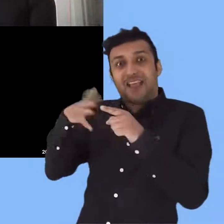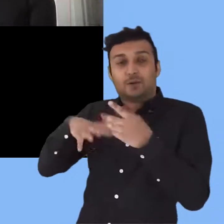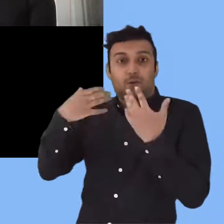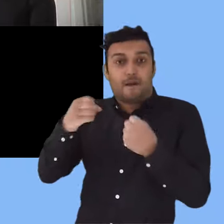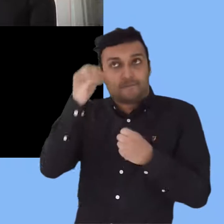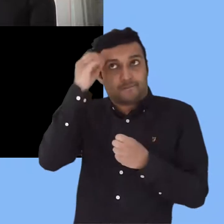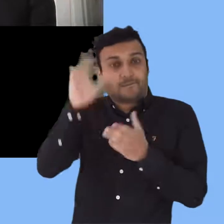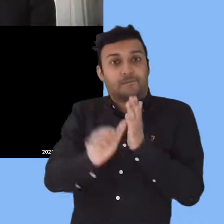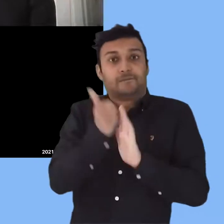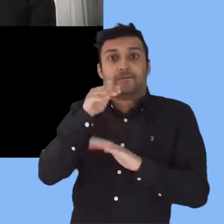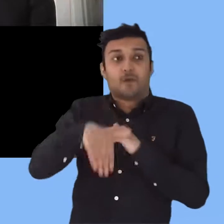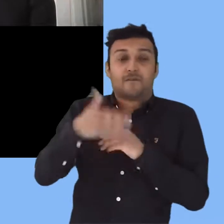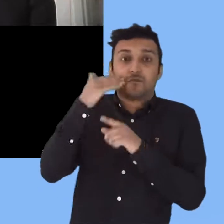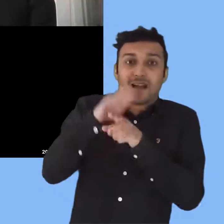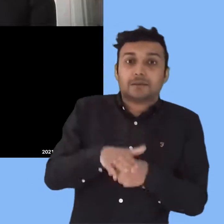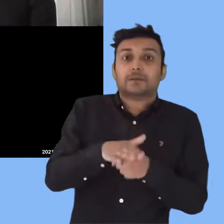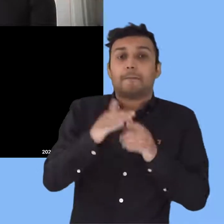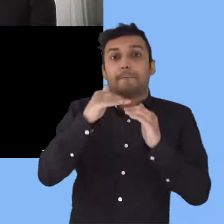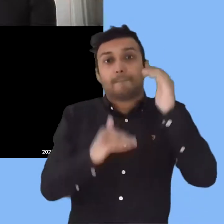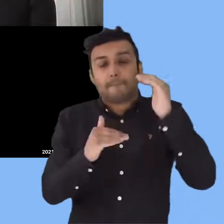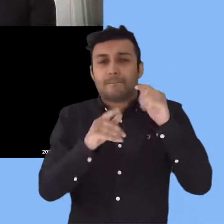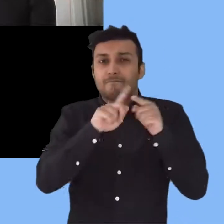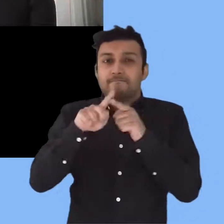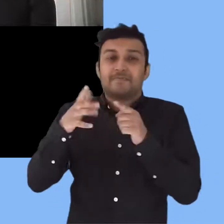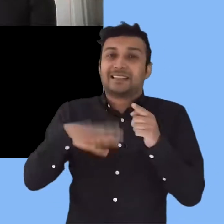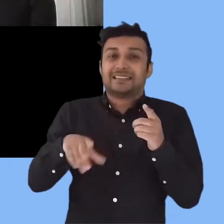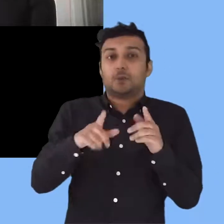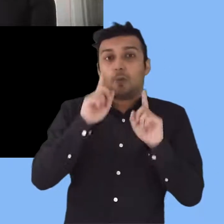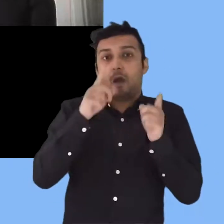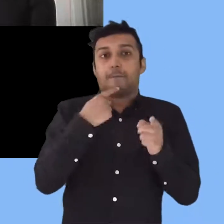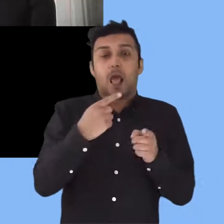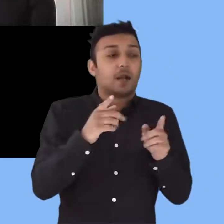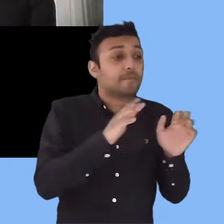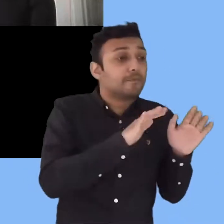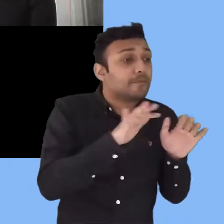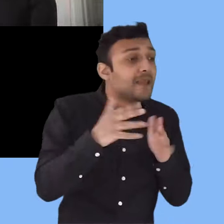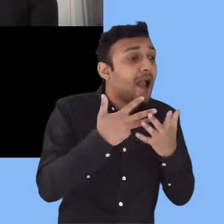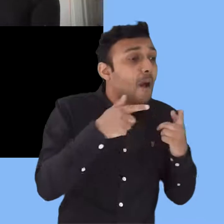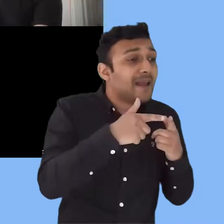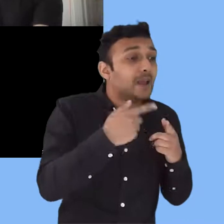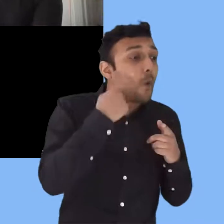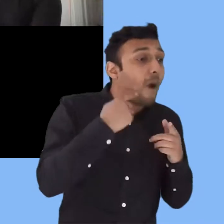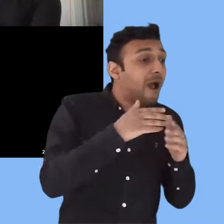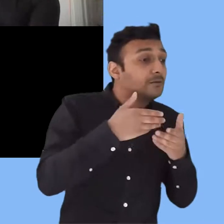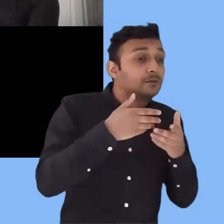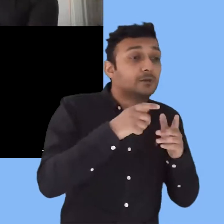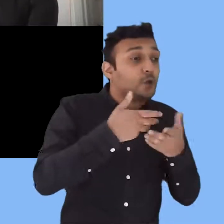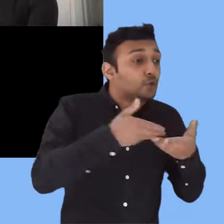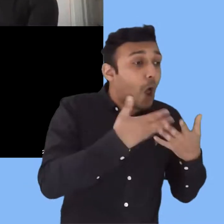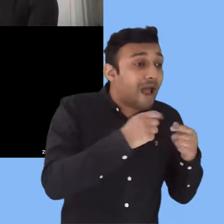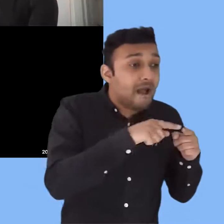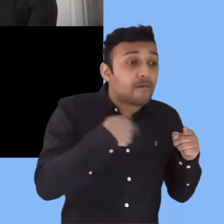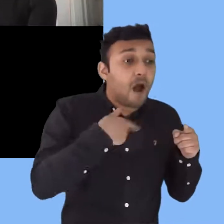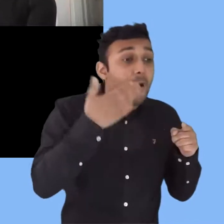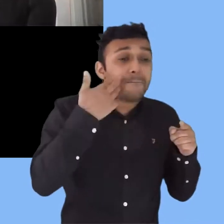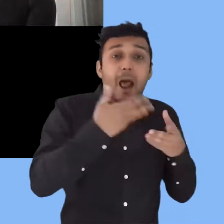and inequalities, then we're not going to get very far by just having a few more resources and ticking off a few boxes. And the notion that race and racism is ongoing